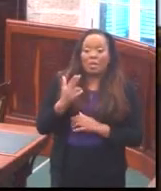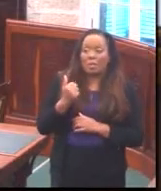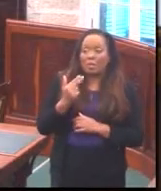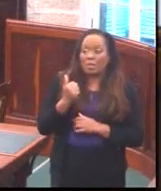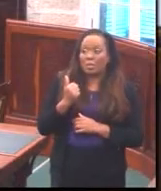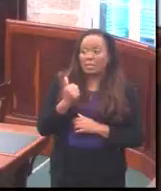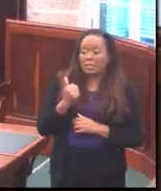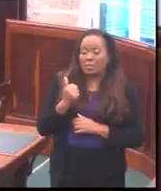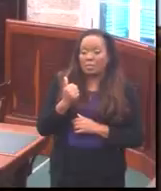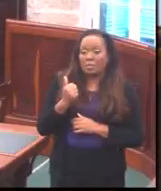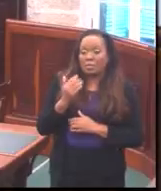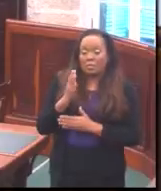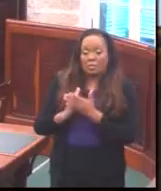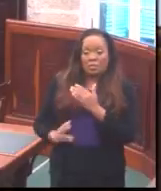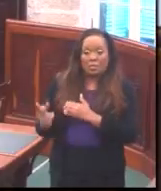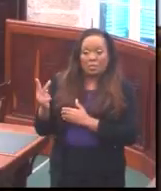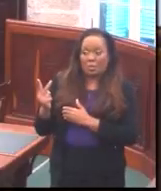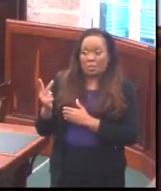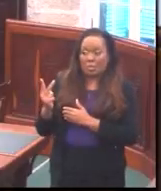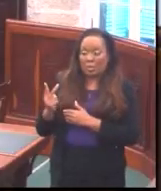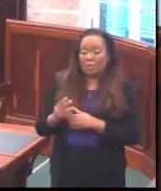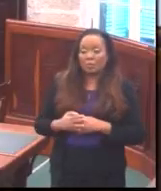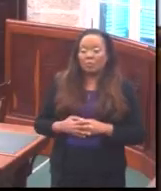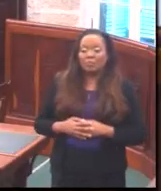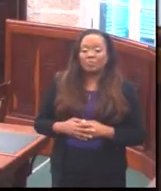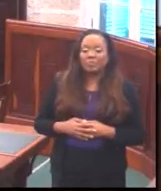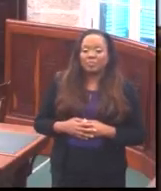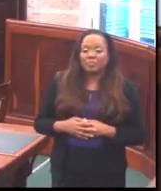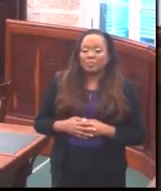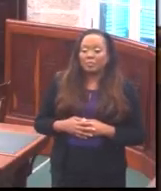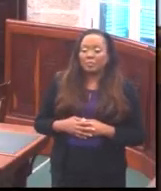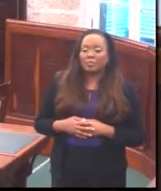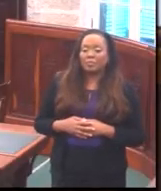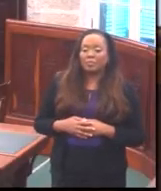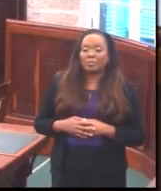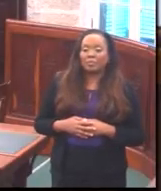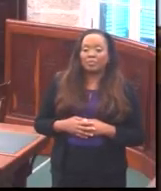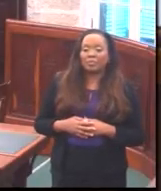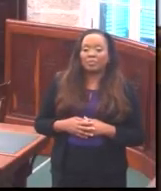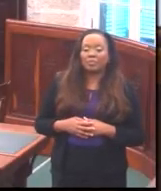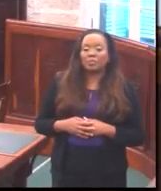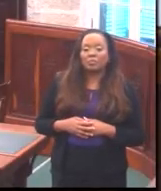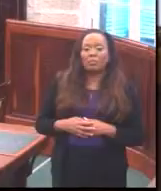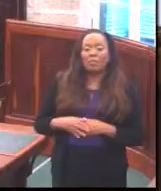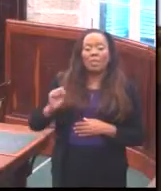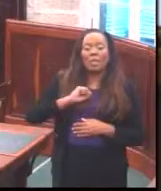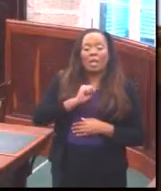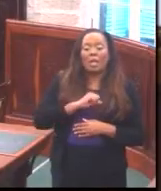2. The Senate sent another message to this confused government.